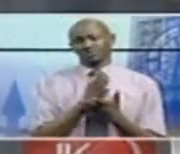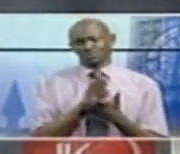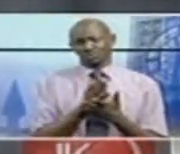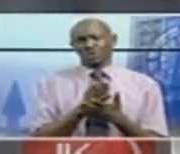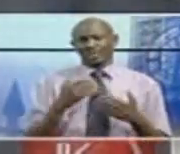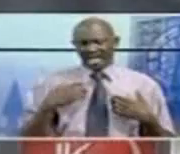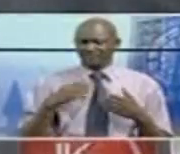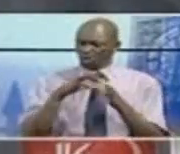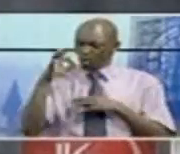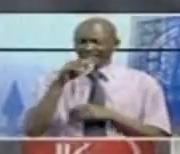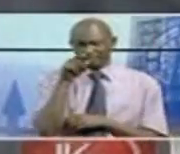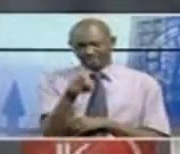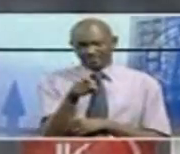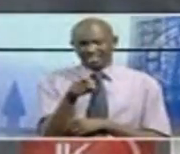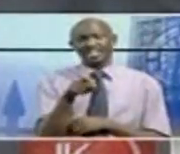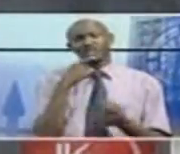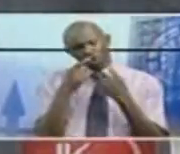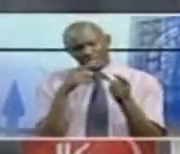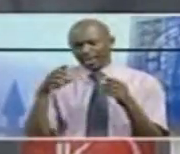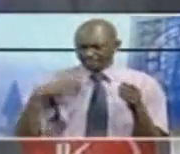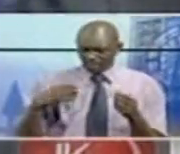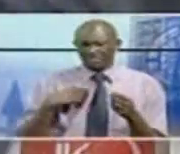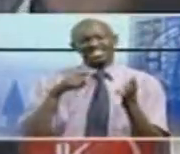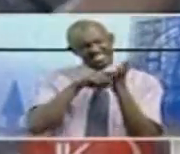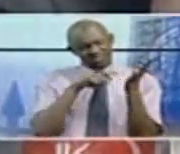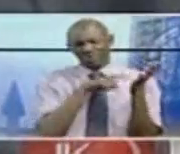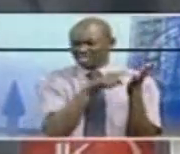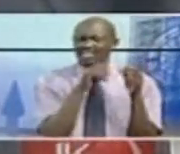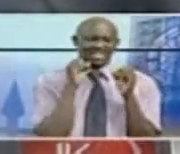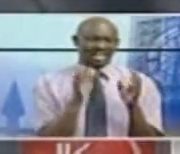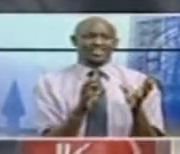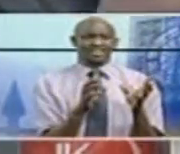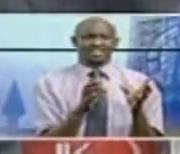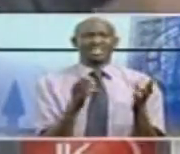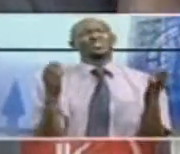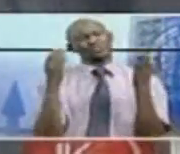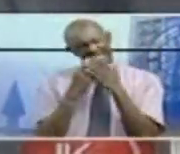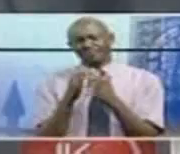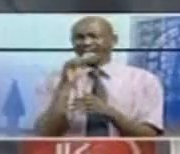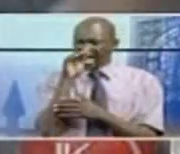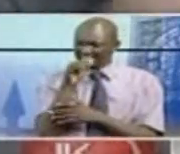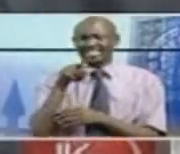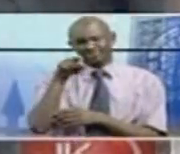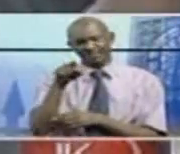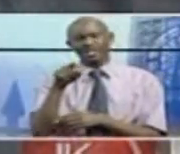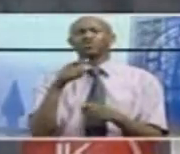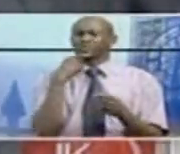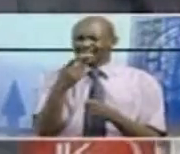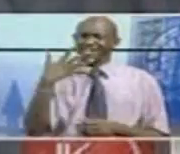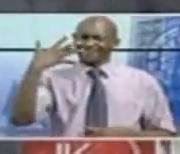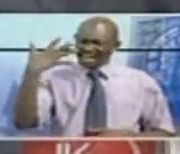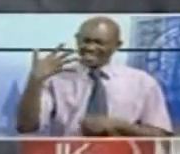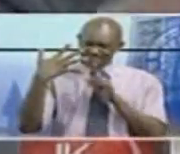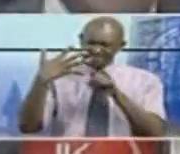Code Coalition is, instead of talking about substantive issues, and tonight I've asked Jakoyo Midiwo to mention